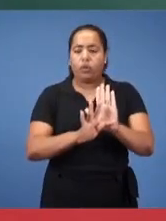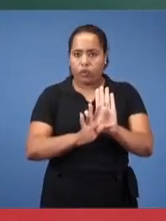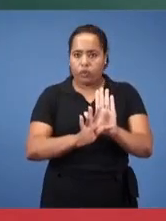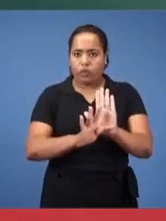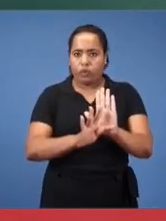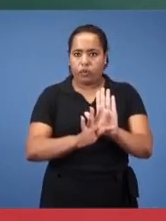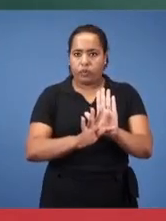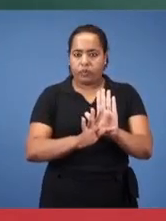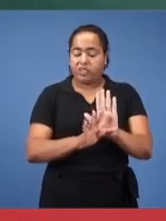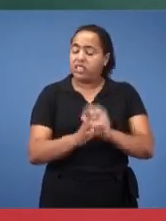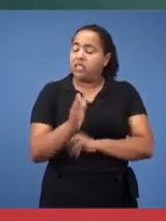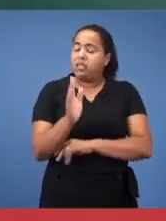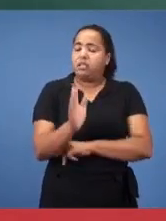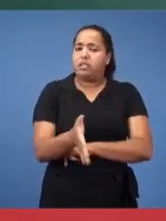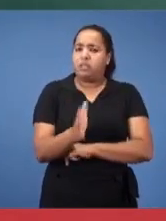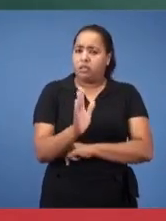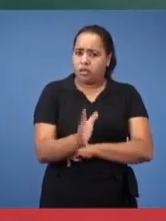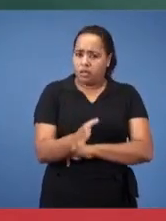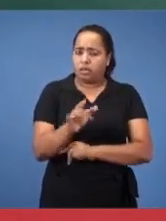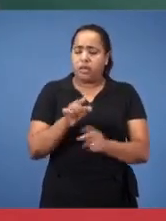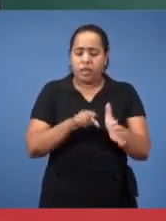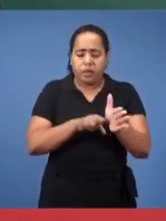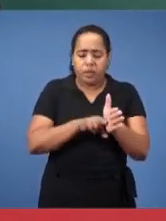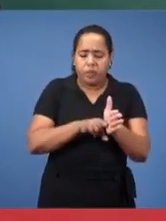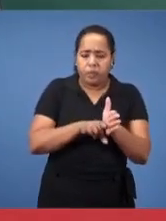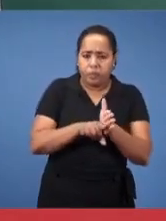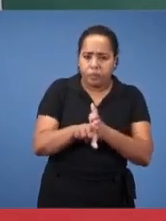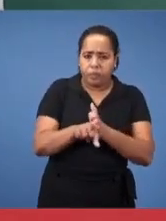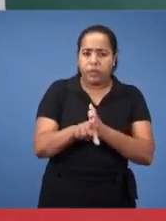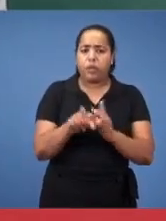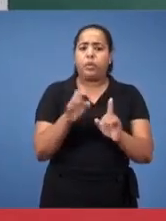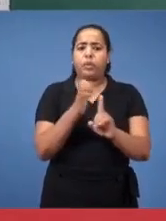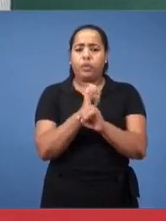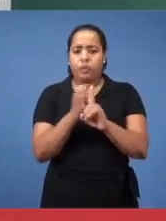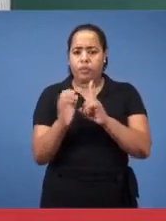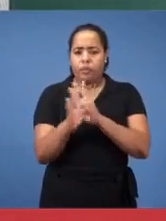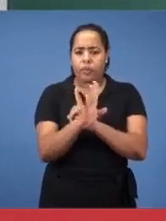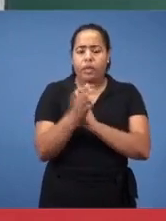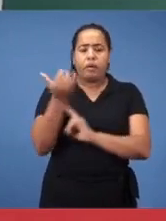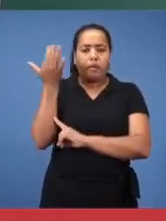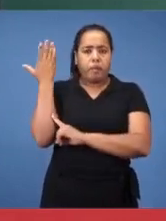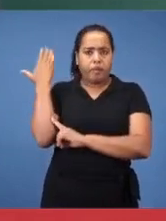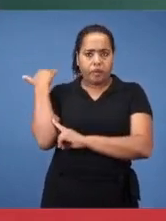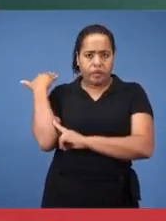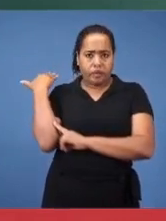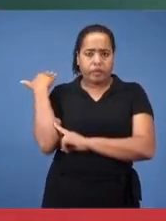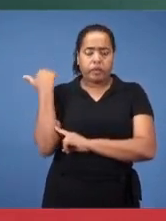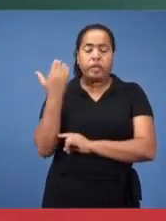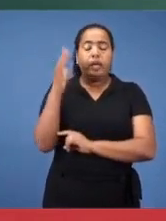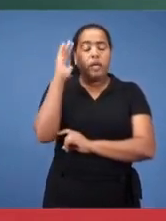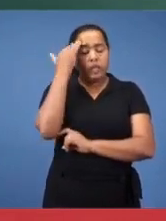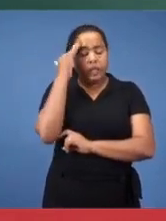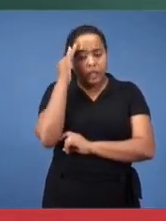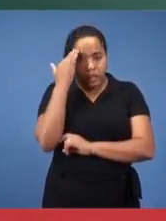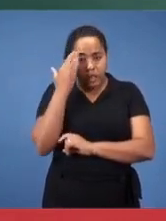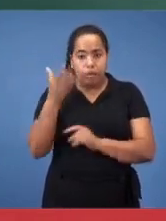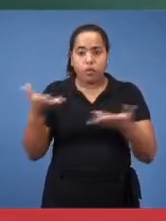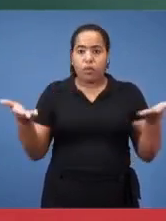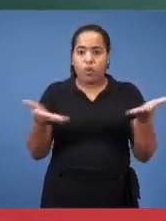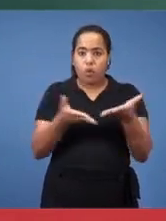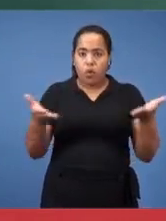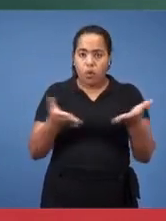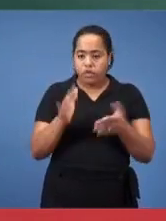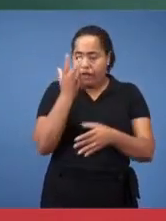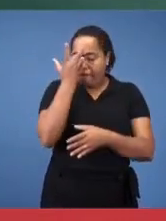this is the work of the church. The brethren had already this question on the last Sunday school. And understand that the